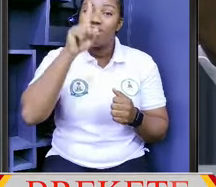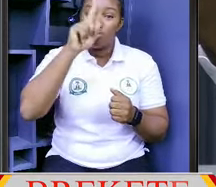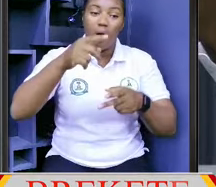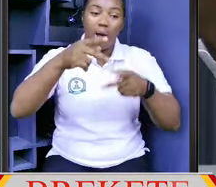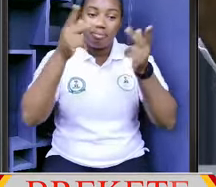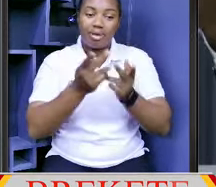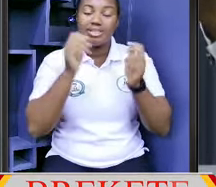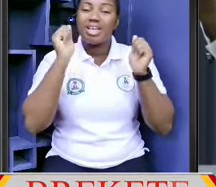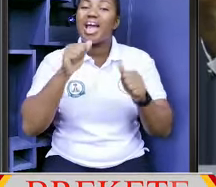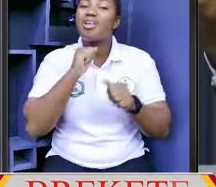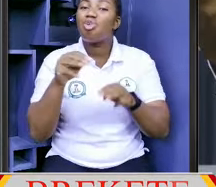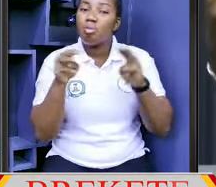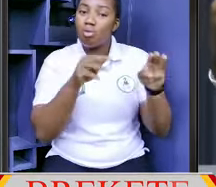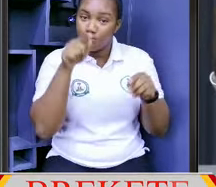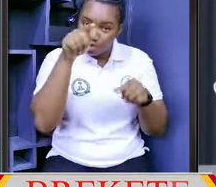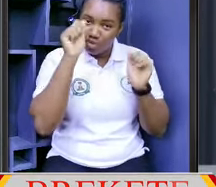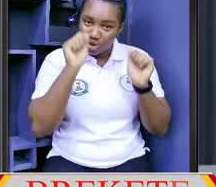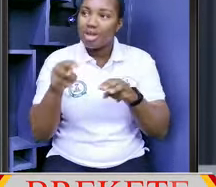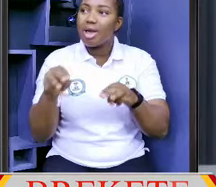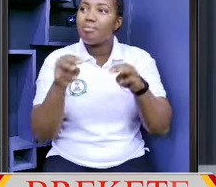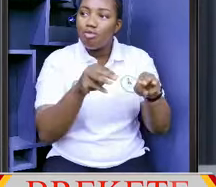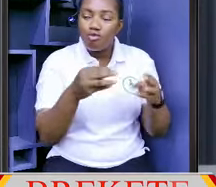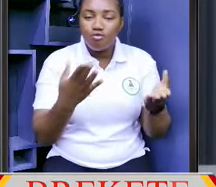move, you fit move, Abby.